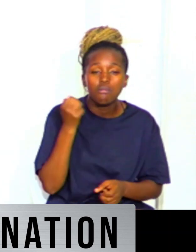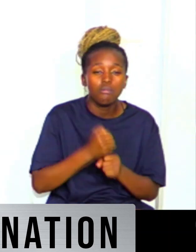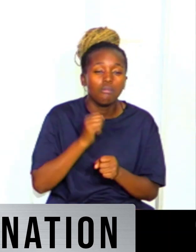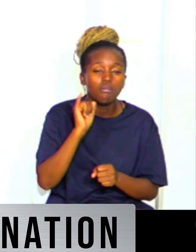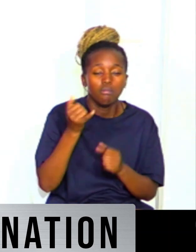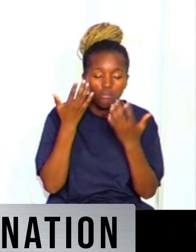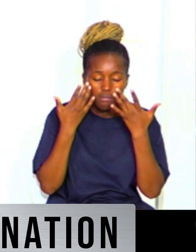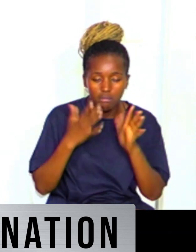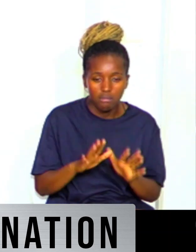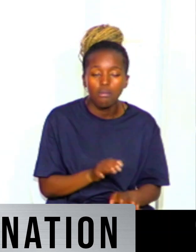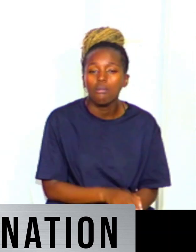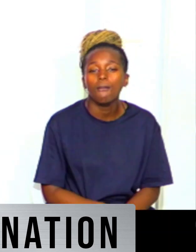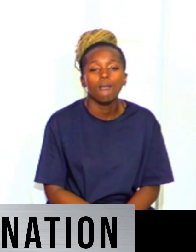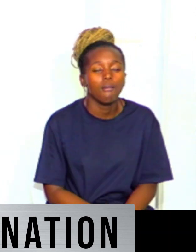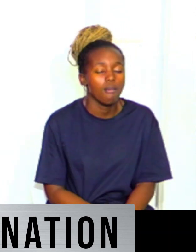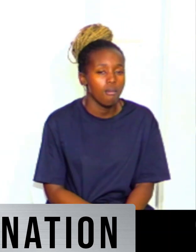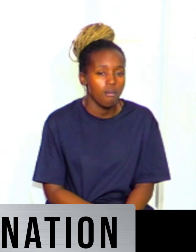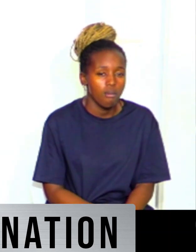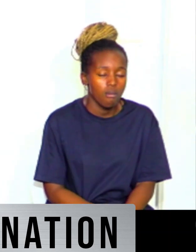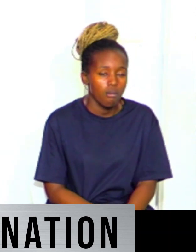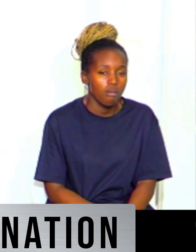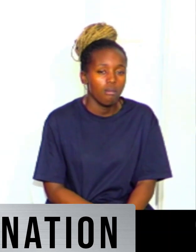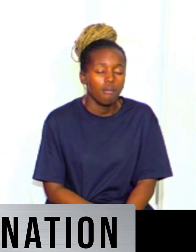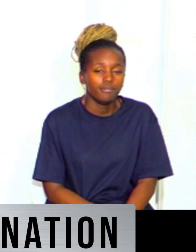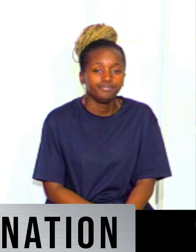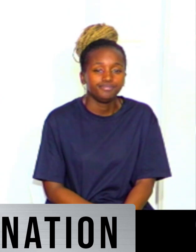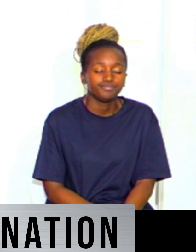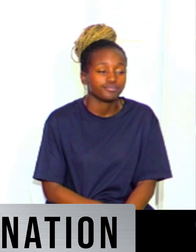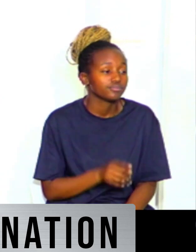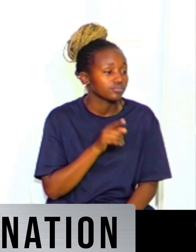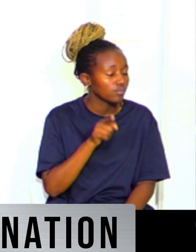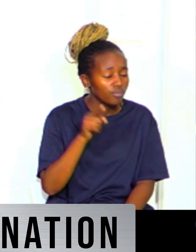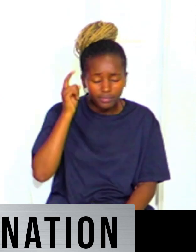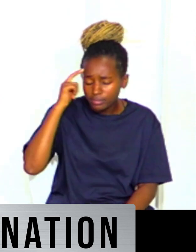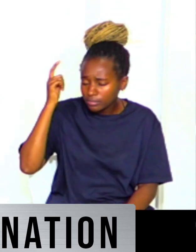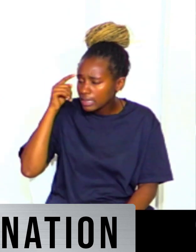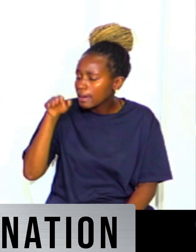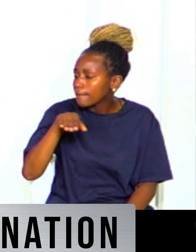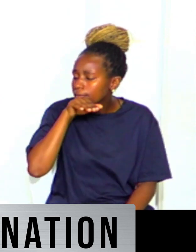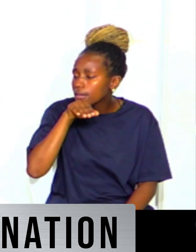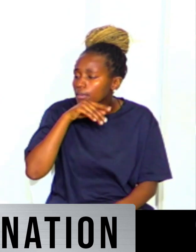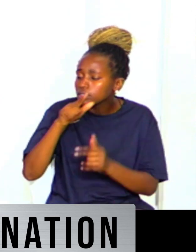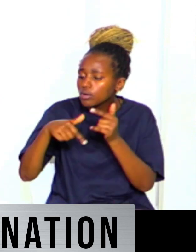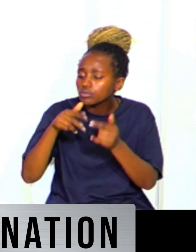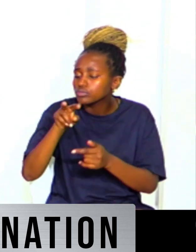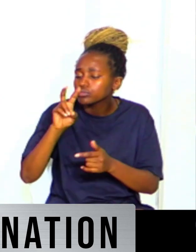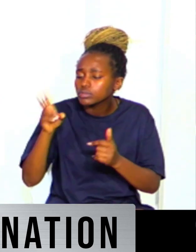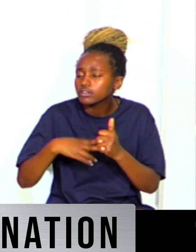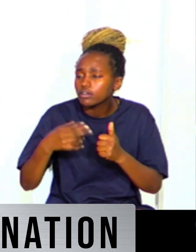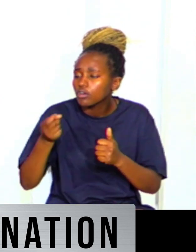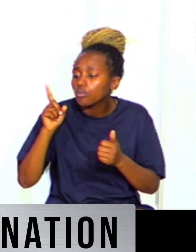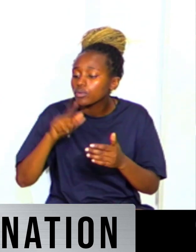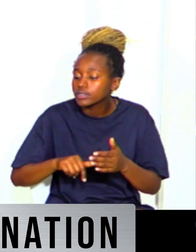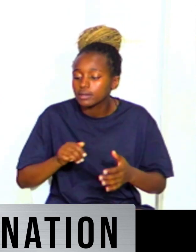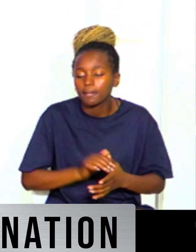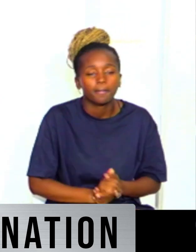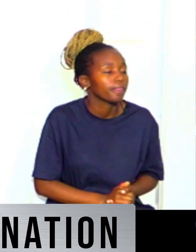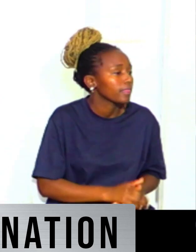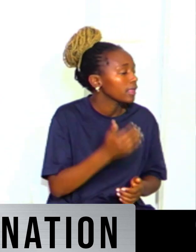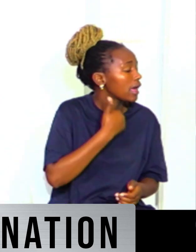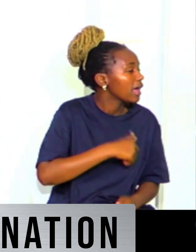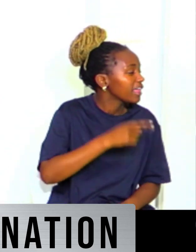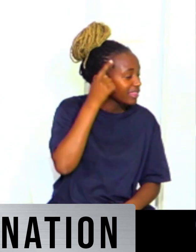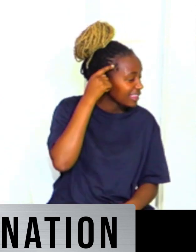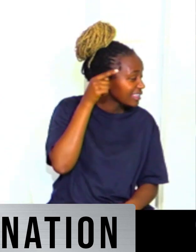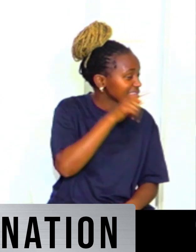Raila Odinga, still relevant for 2027? Right now I think that Raila Amolo Odinga is someone that